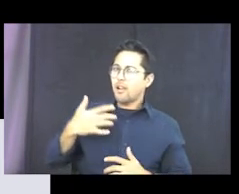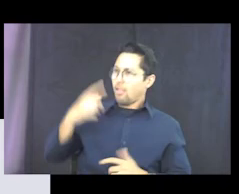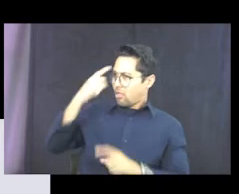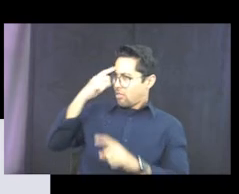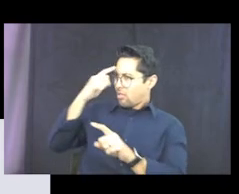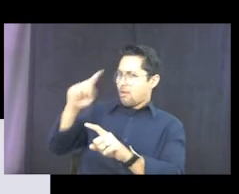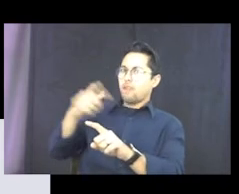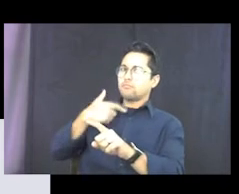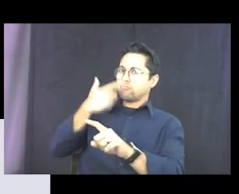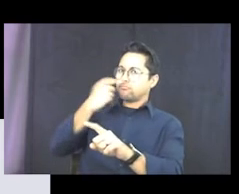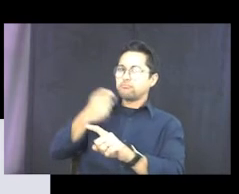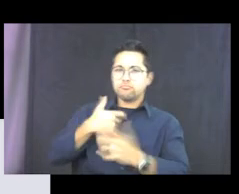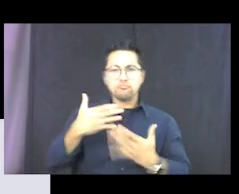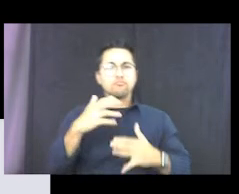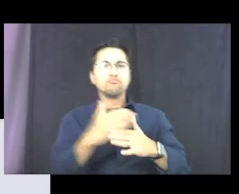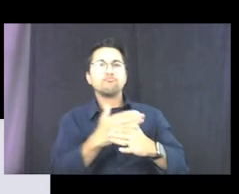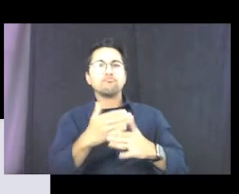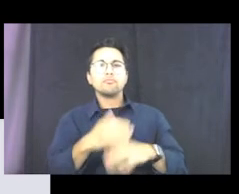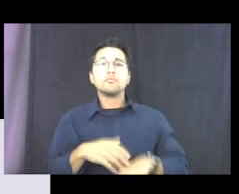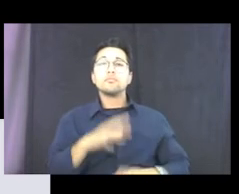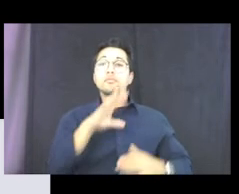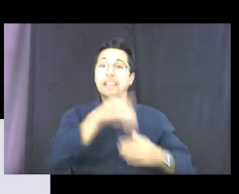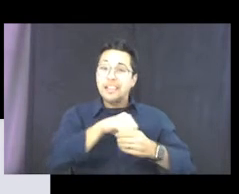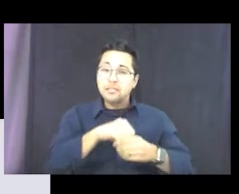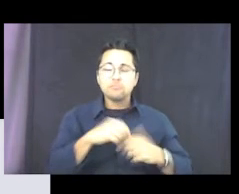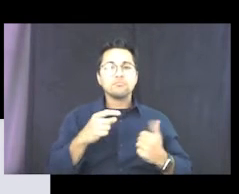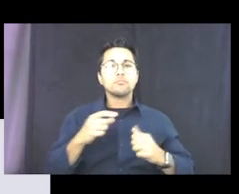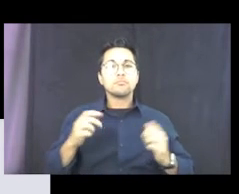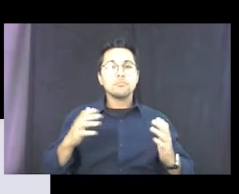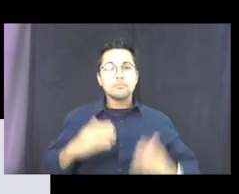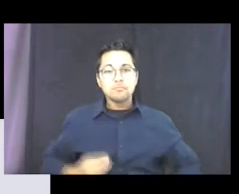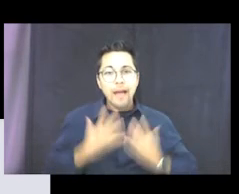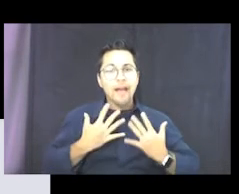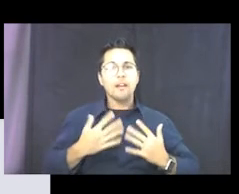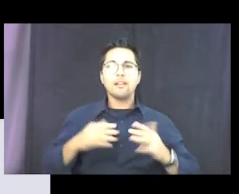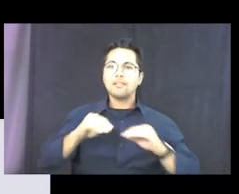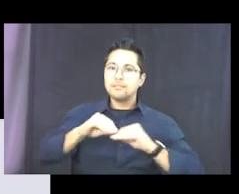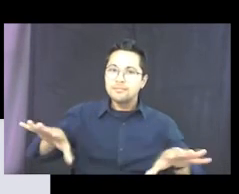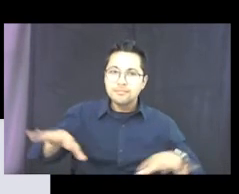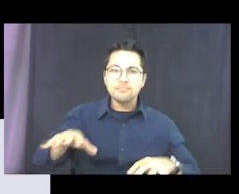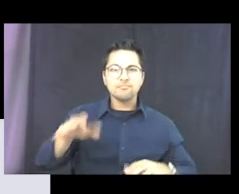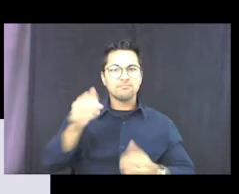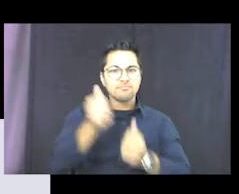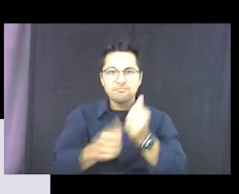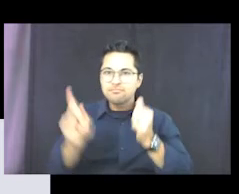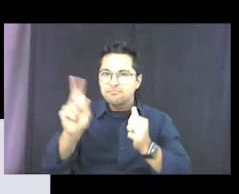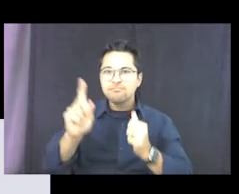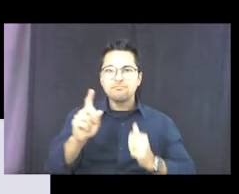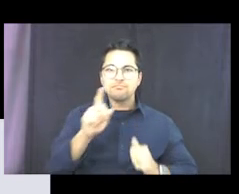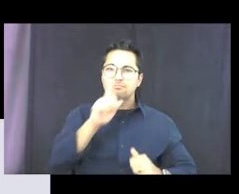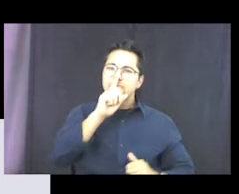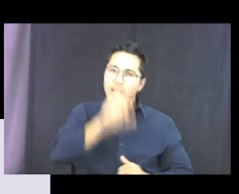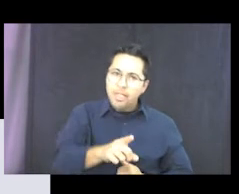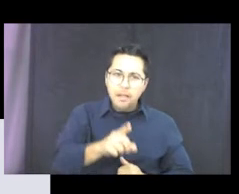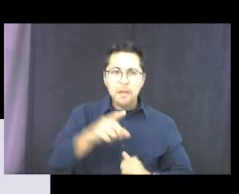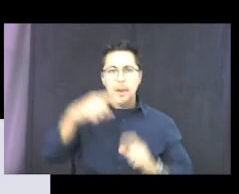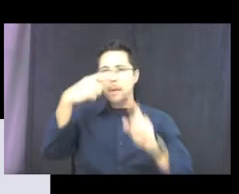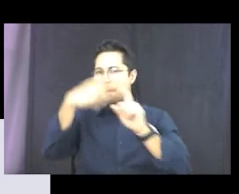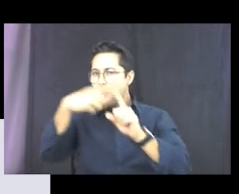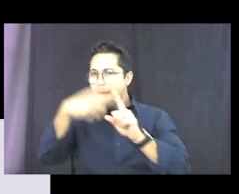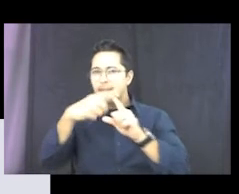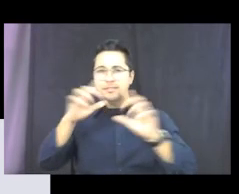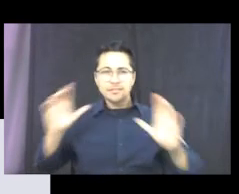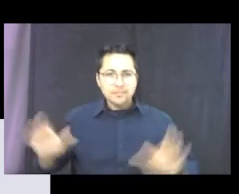today. So engagement is inspiring, contagious, everywhere, authentic, positive,